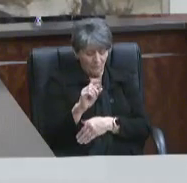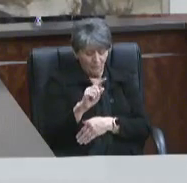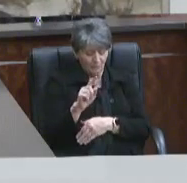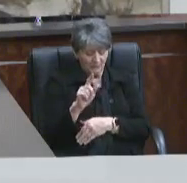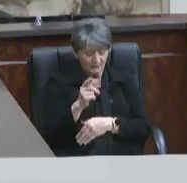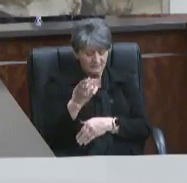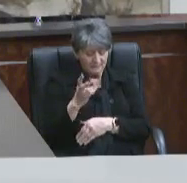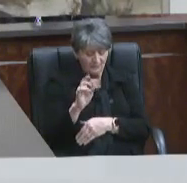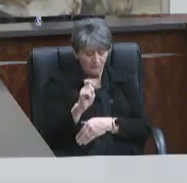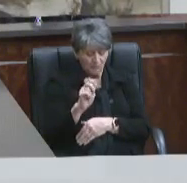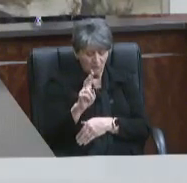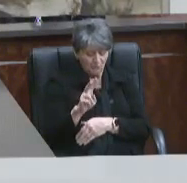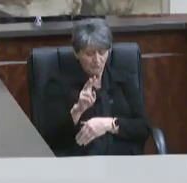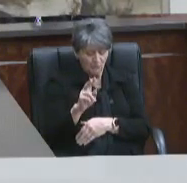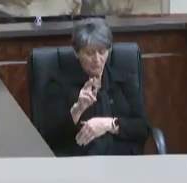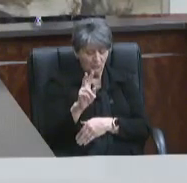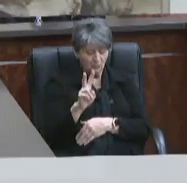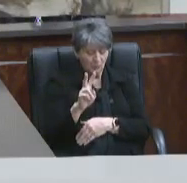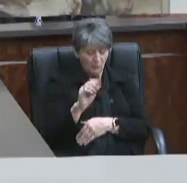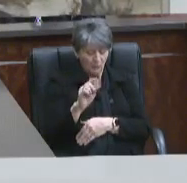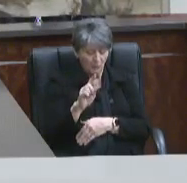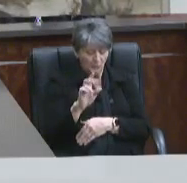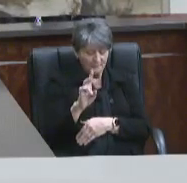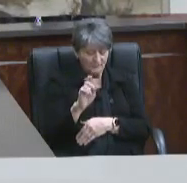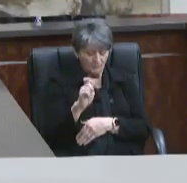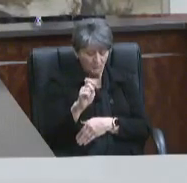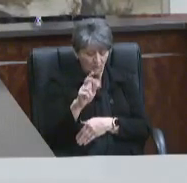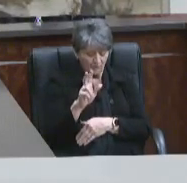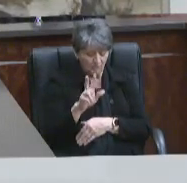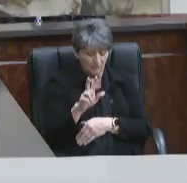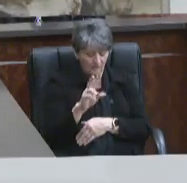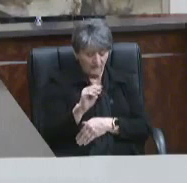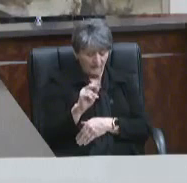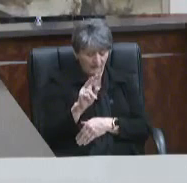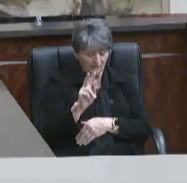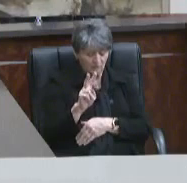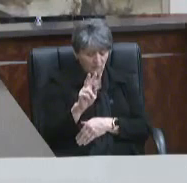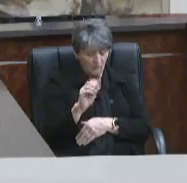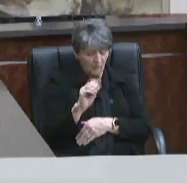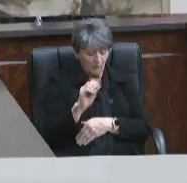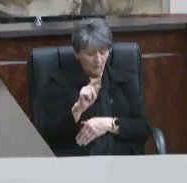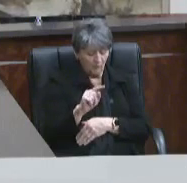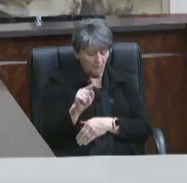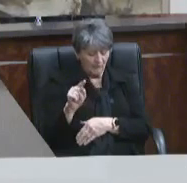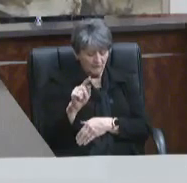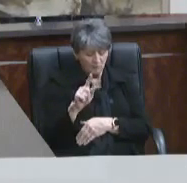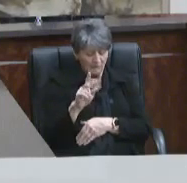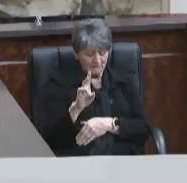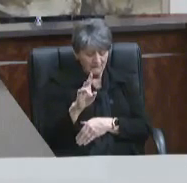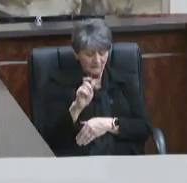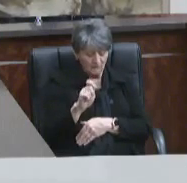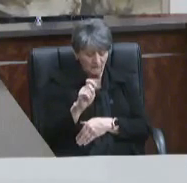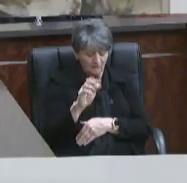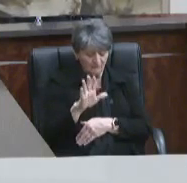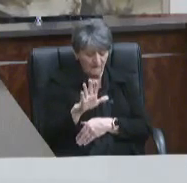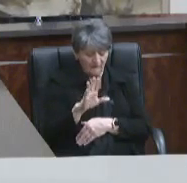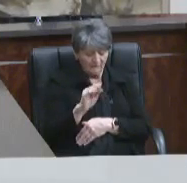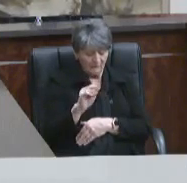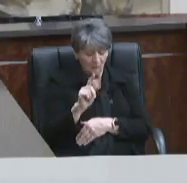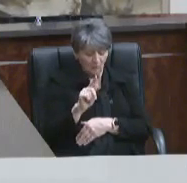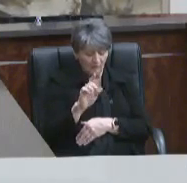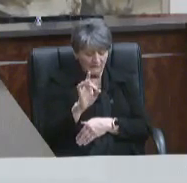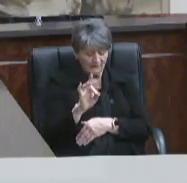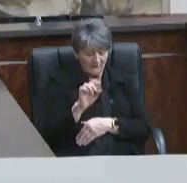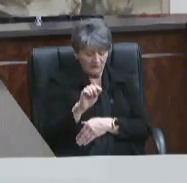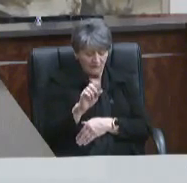2017.5, 2018.2, and 2018.3 to allow for existing billboards to be converted to digital billboards. On